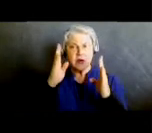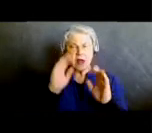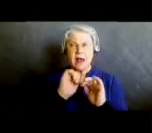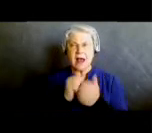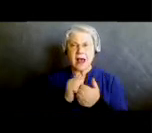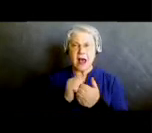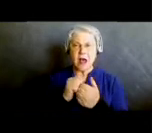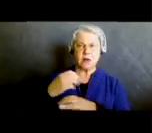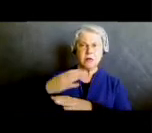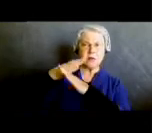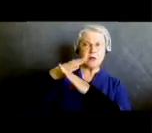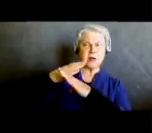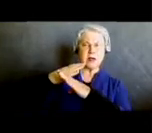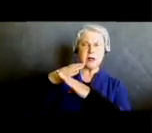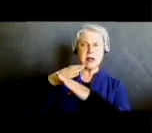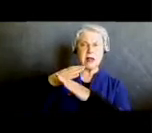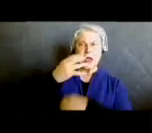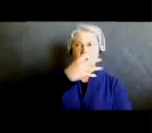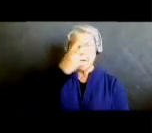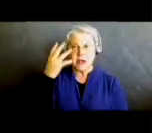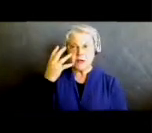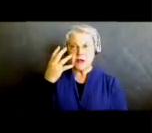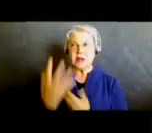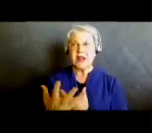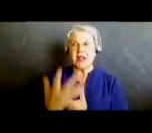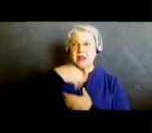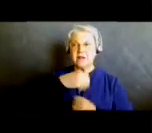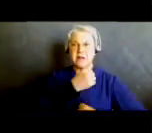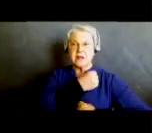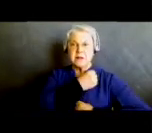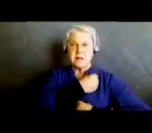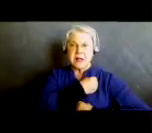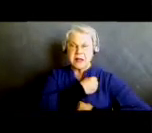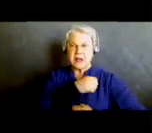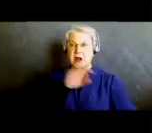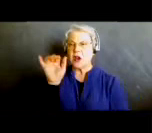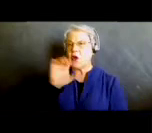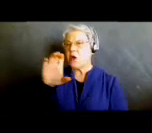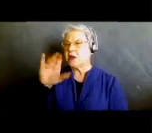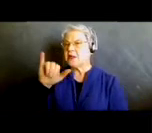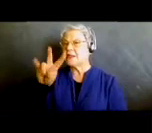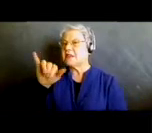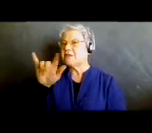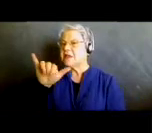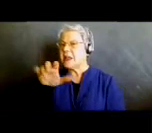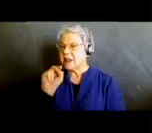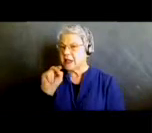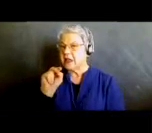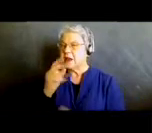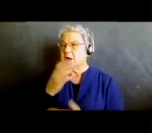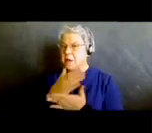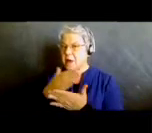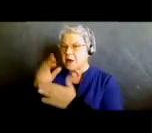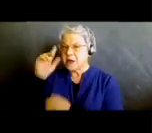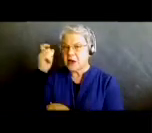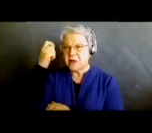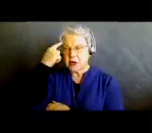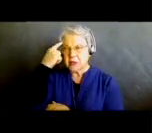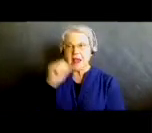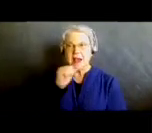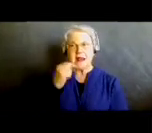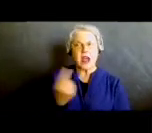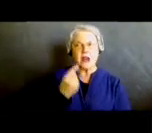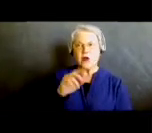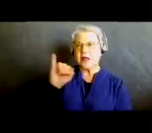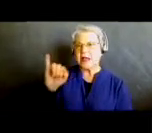deterrence involves civilian and military branches of government. It's not just ICE or CBP, which is daunting in itself given